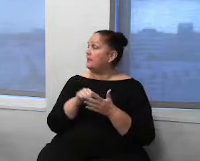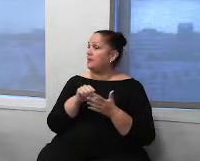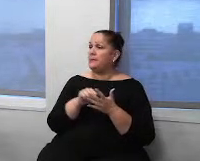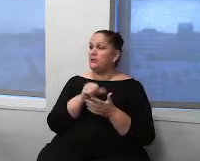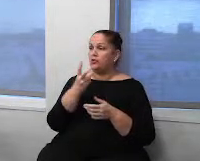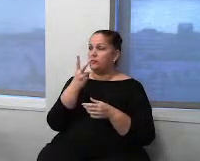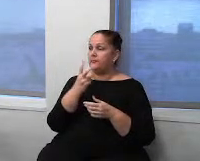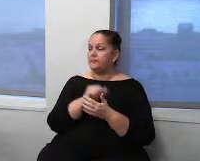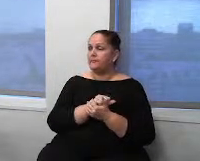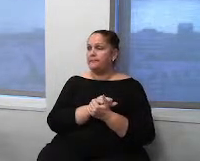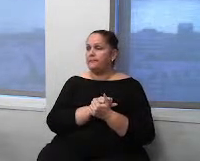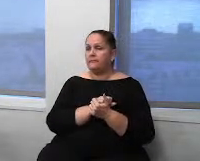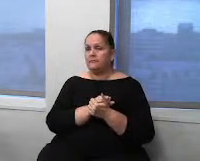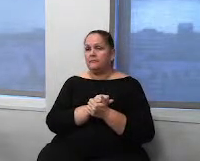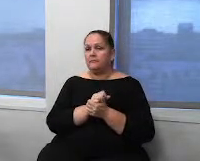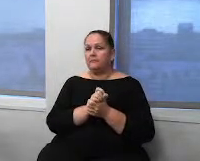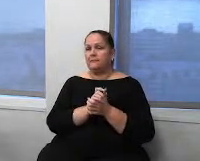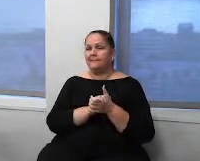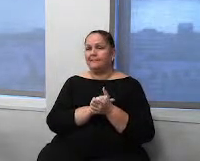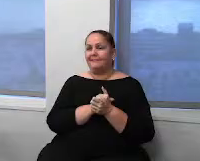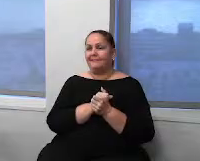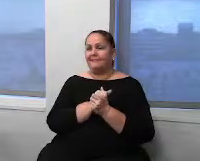Page 2.